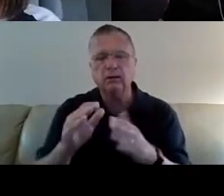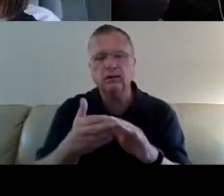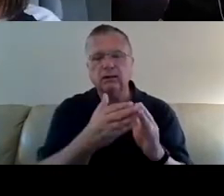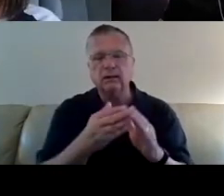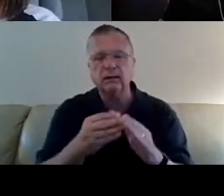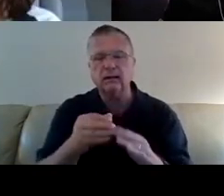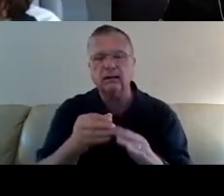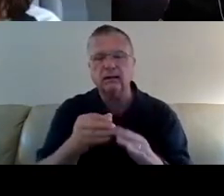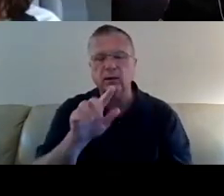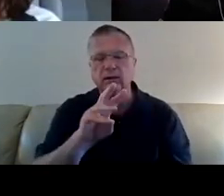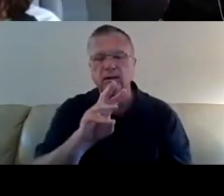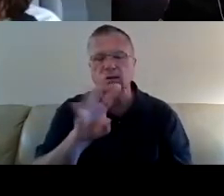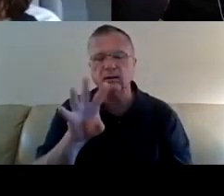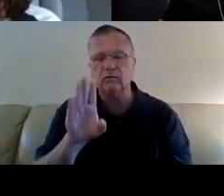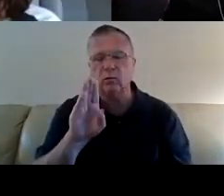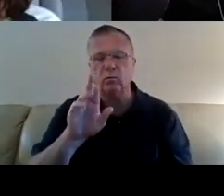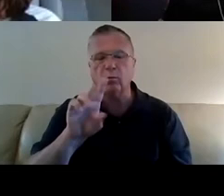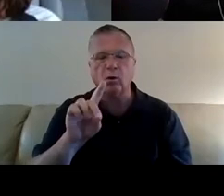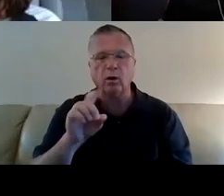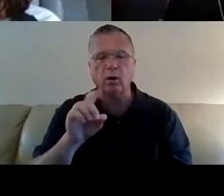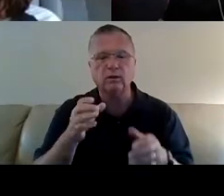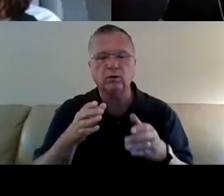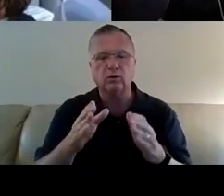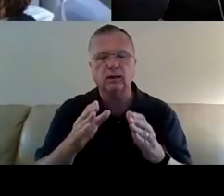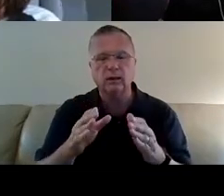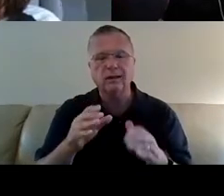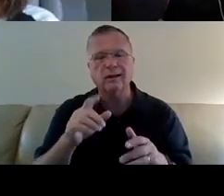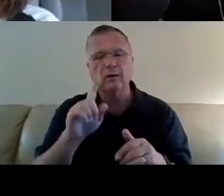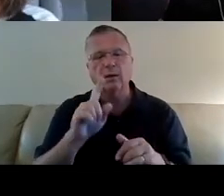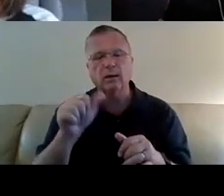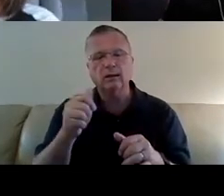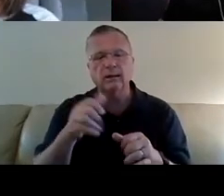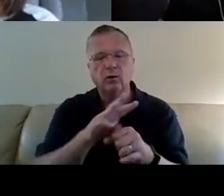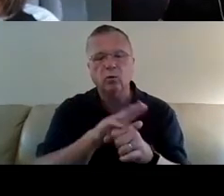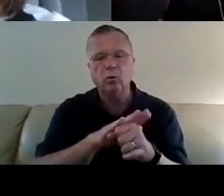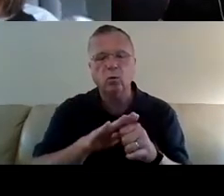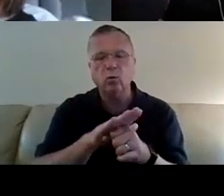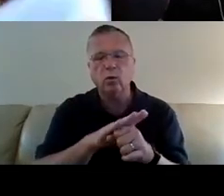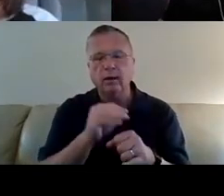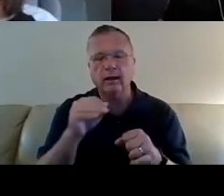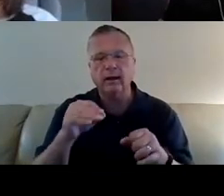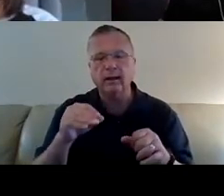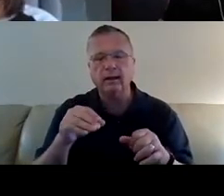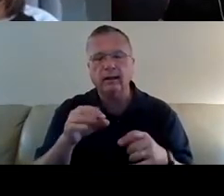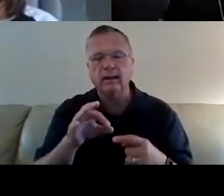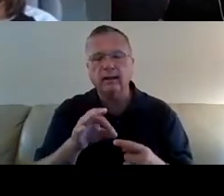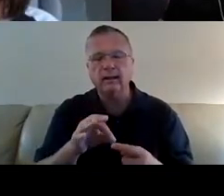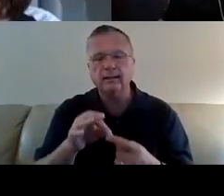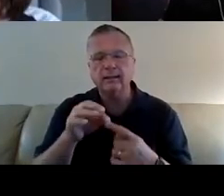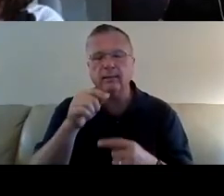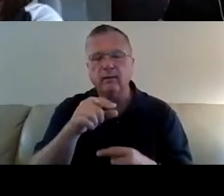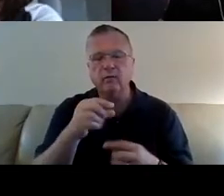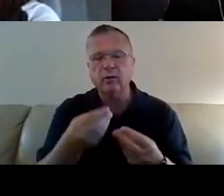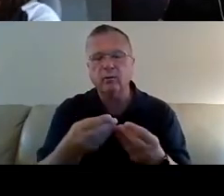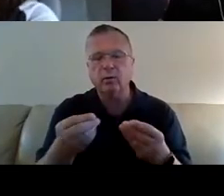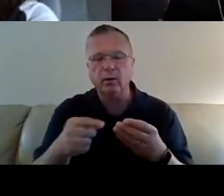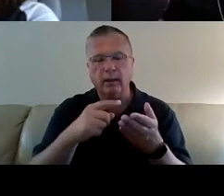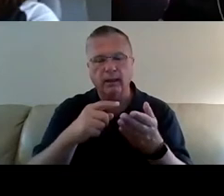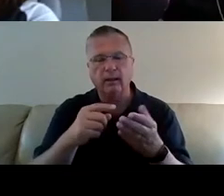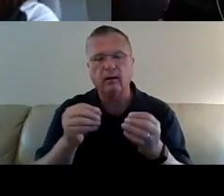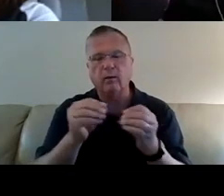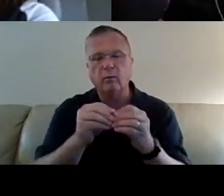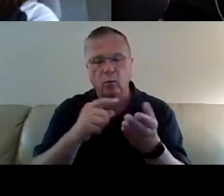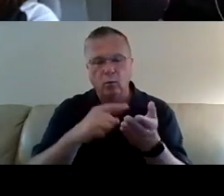Street, the 10th Ward, and to accept a deed for the property and further authorizing the expenditure of funds for